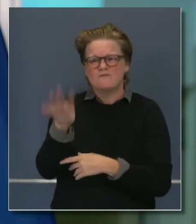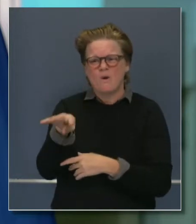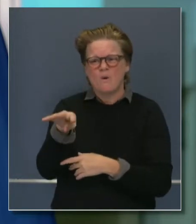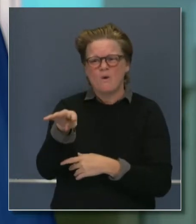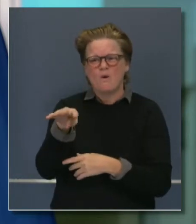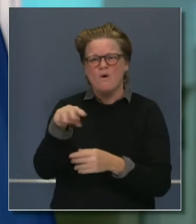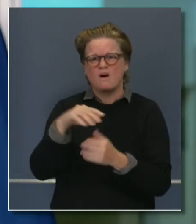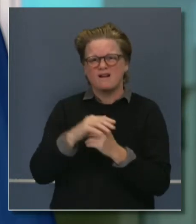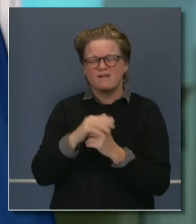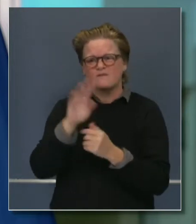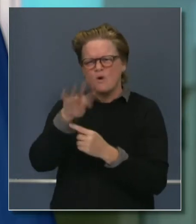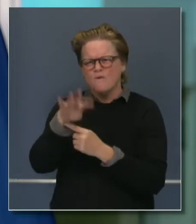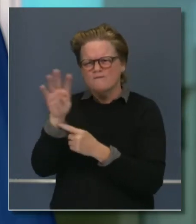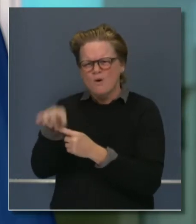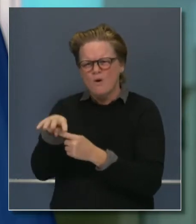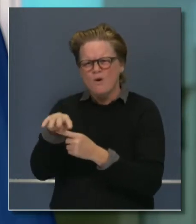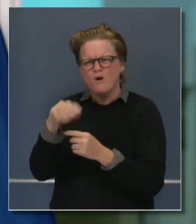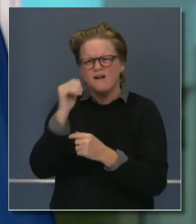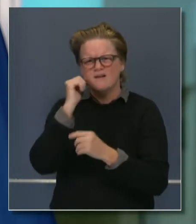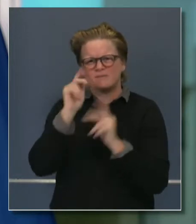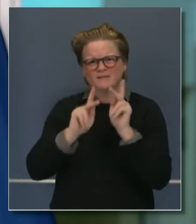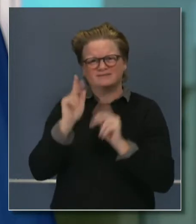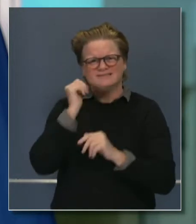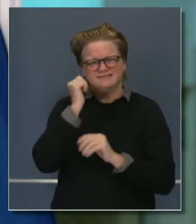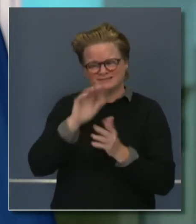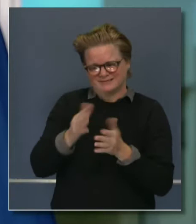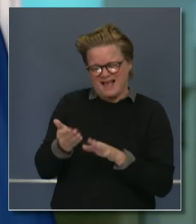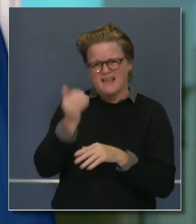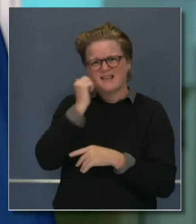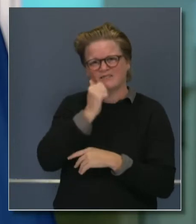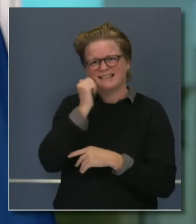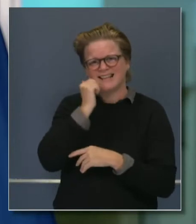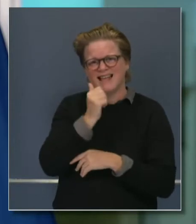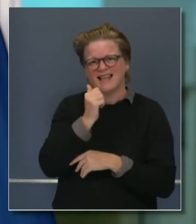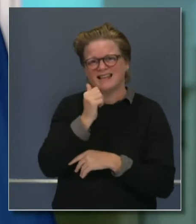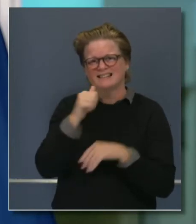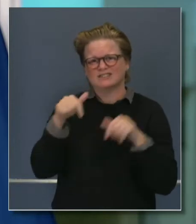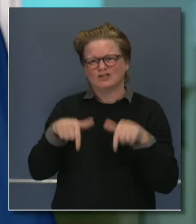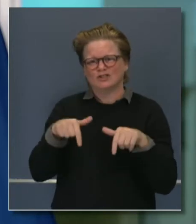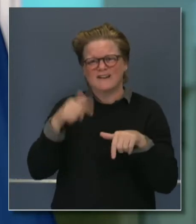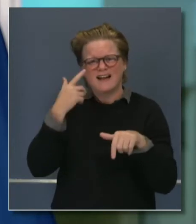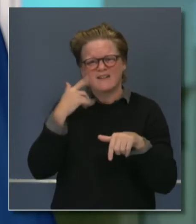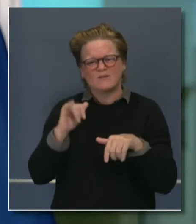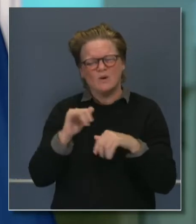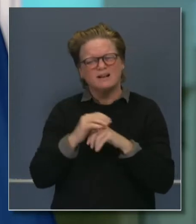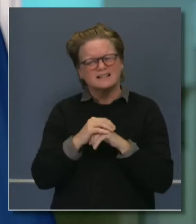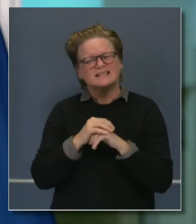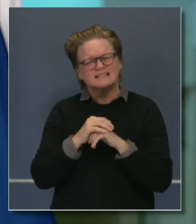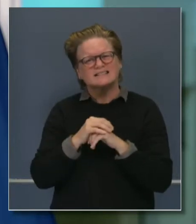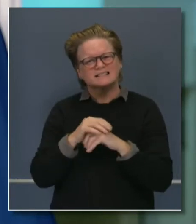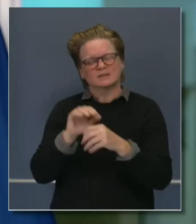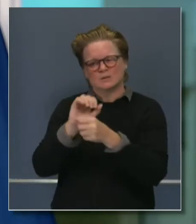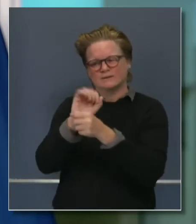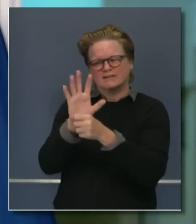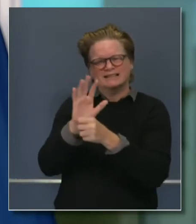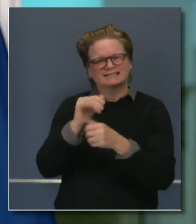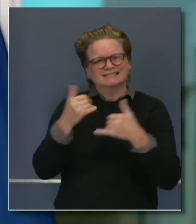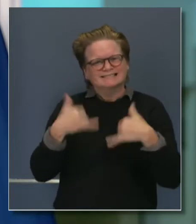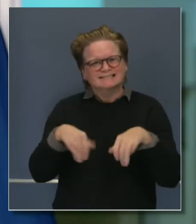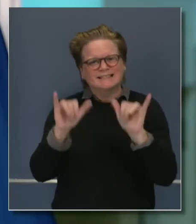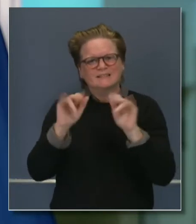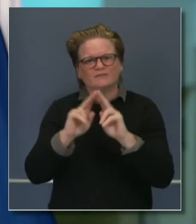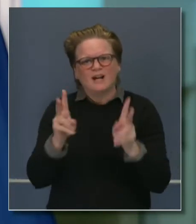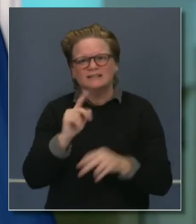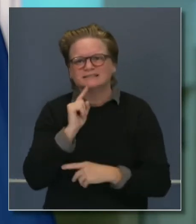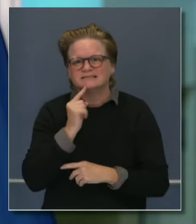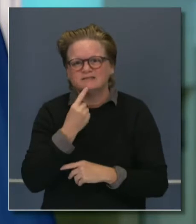7-day period. This disease continues to be deadly, and a vaccine will come, but it's not going to come